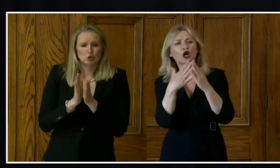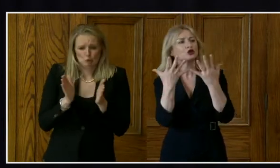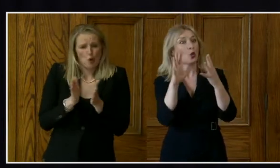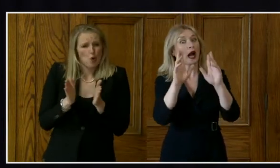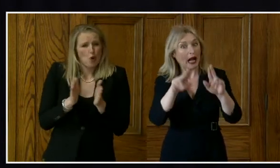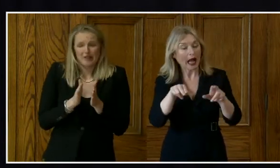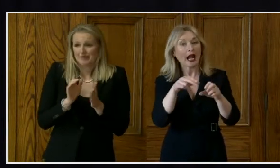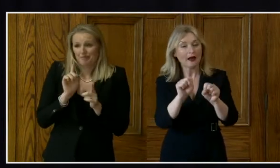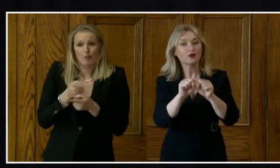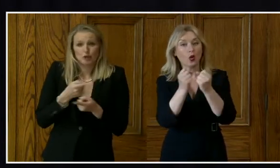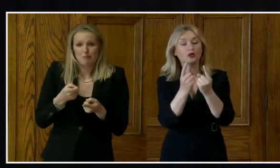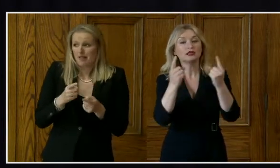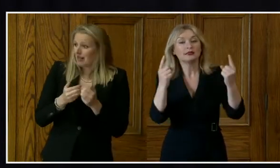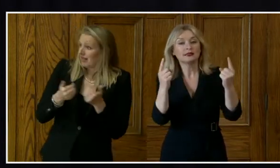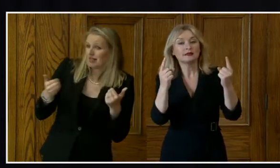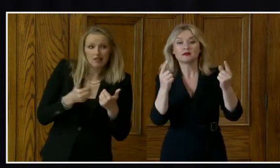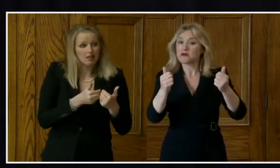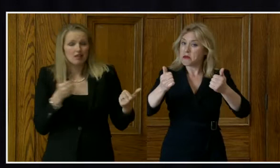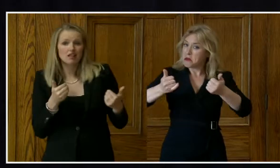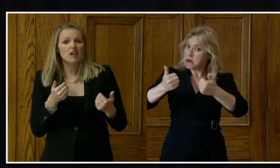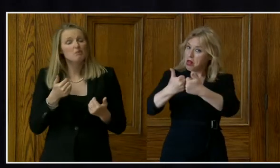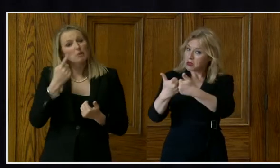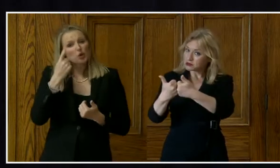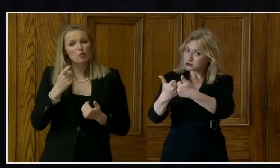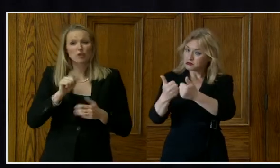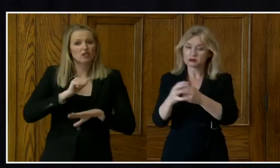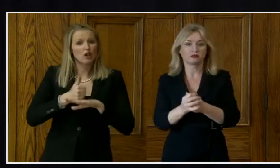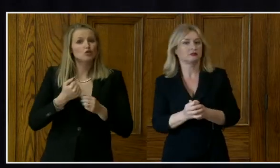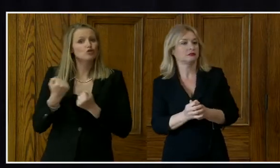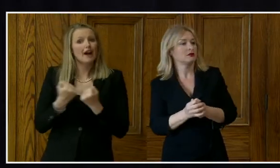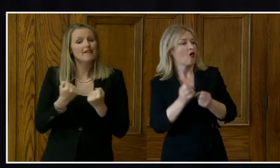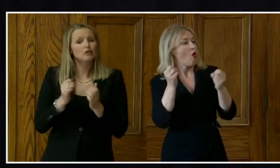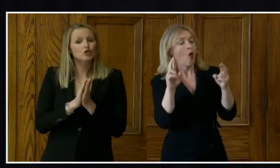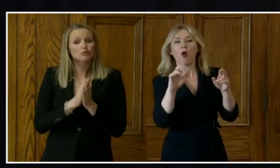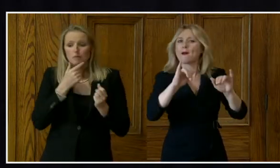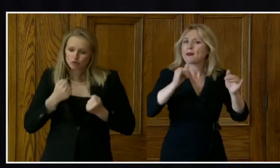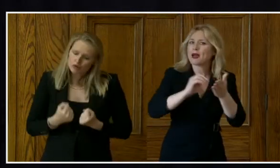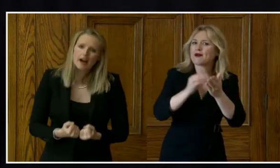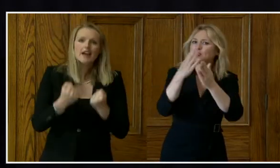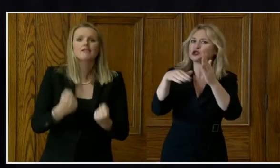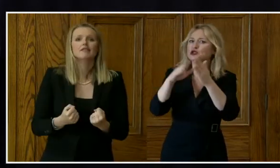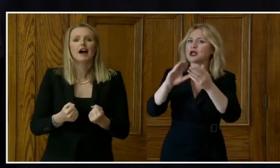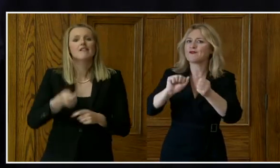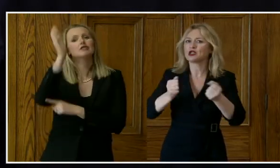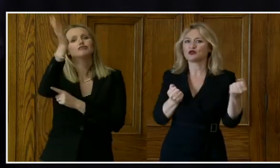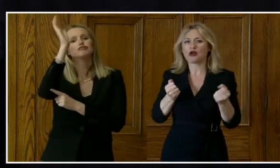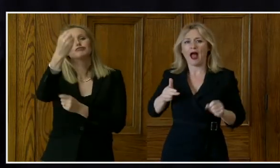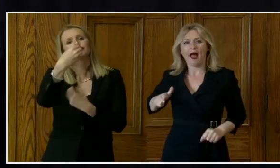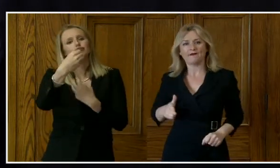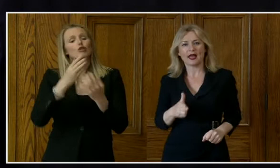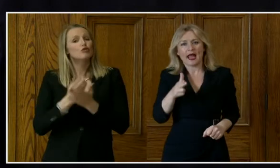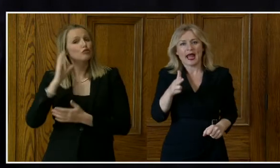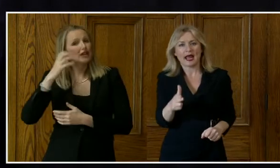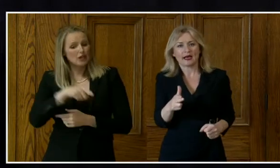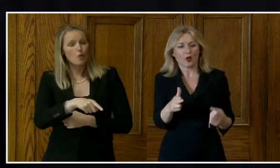want to come together, can you do it in drive-in churches, for example, so people don't get out of their cars and they listen to the service through the radio,